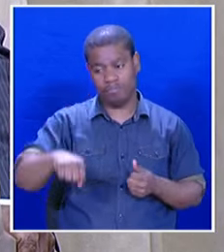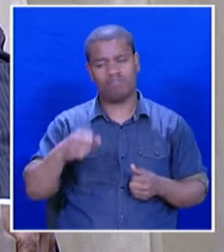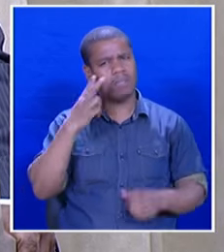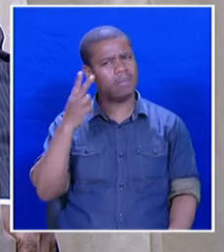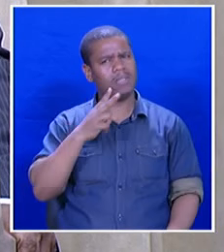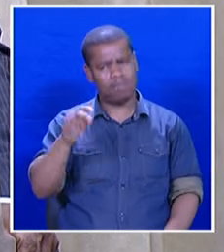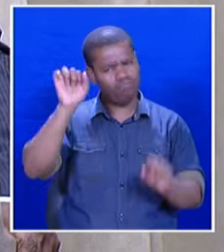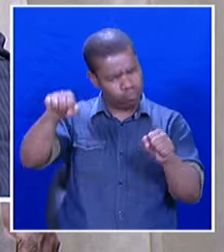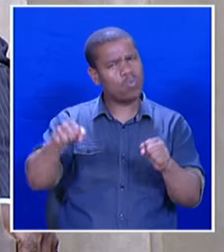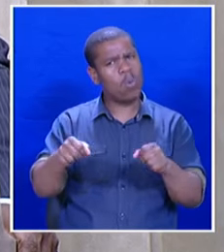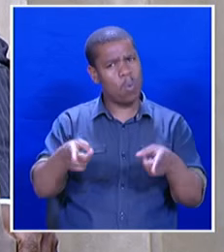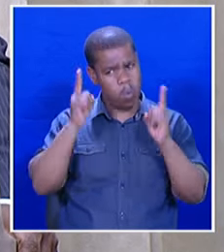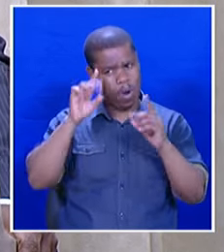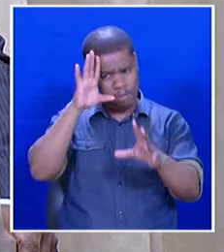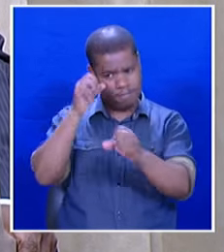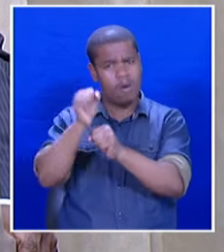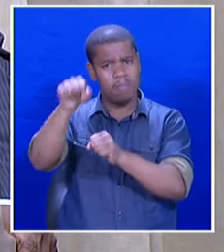It's not a smokescreen.